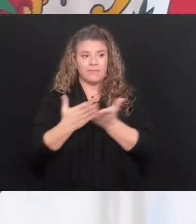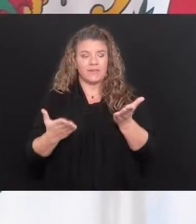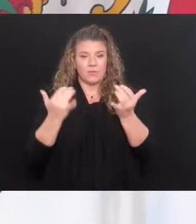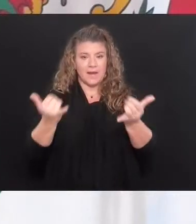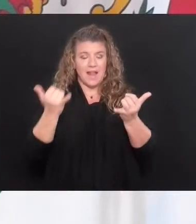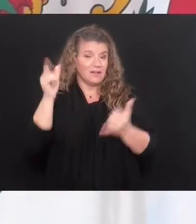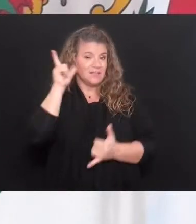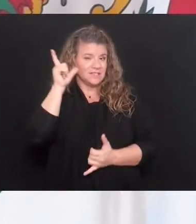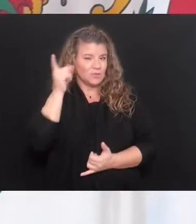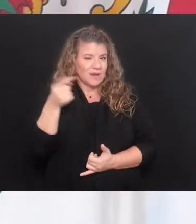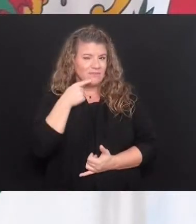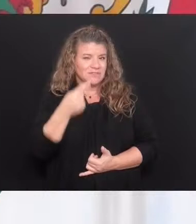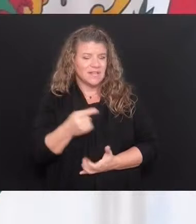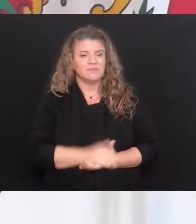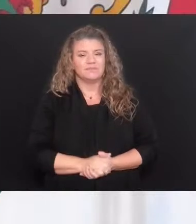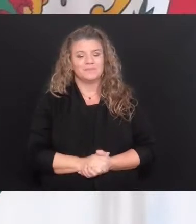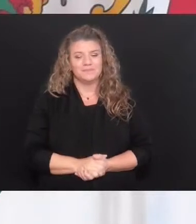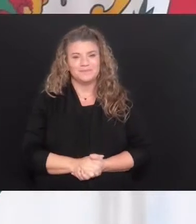let's listen to Greg.